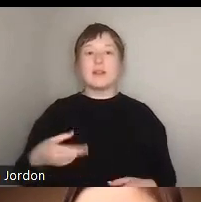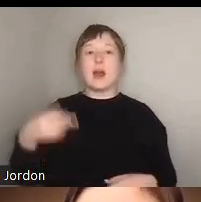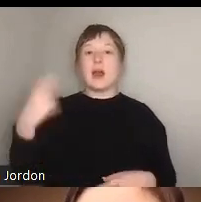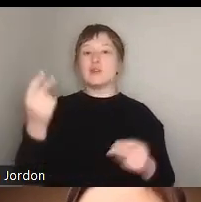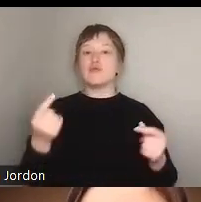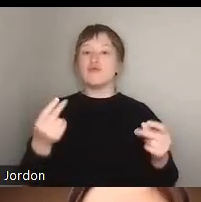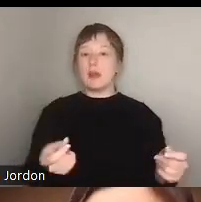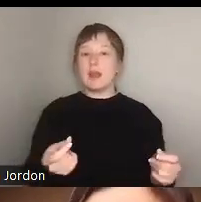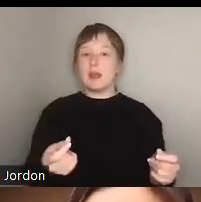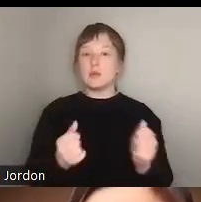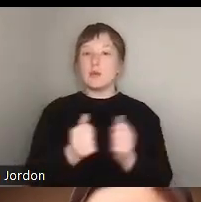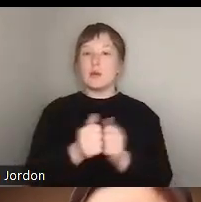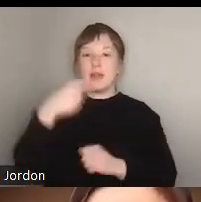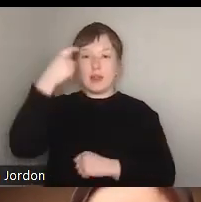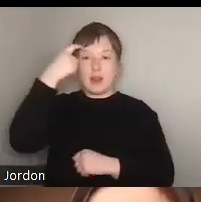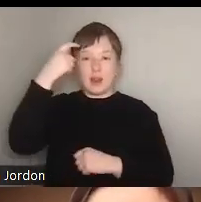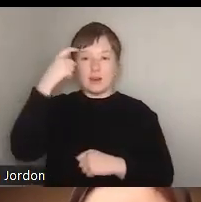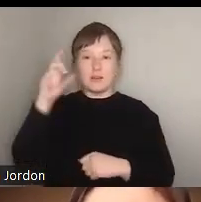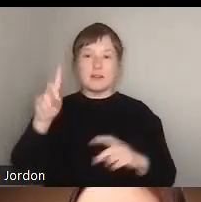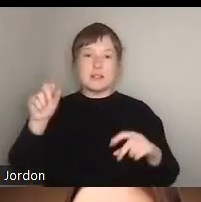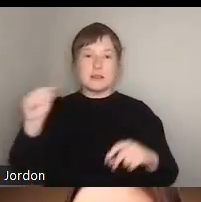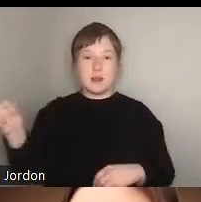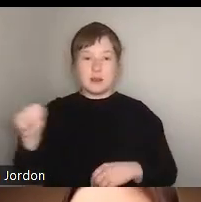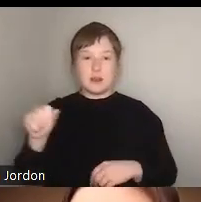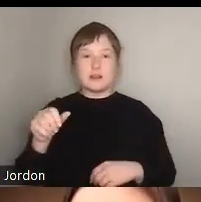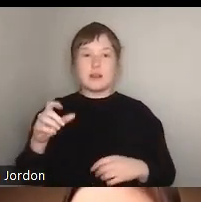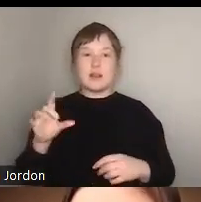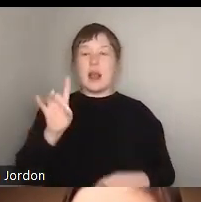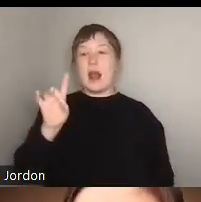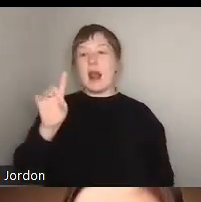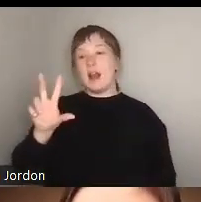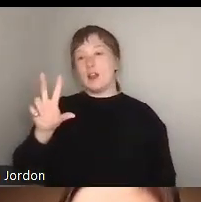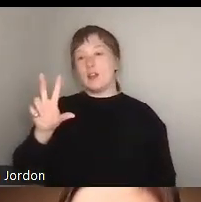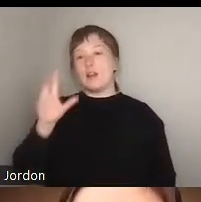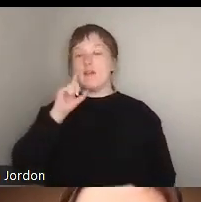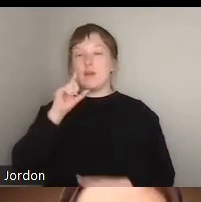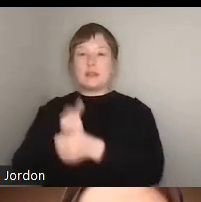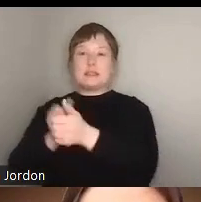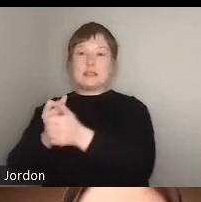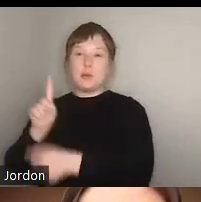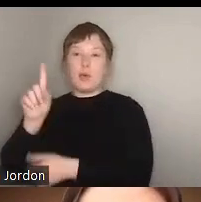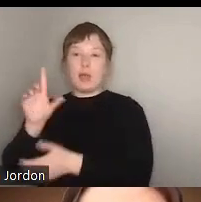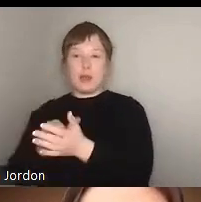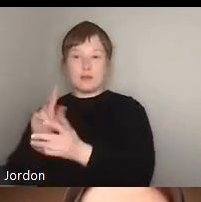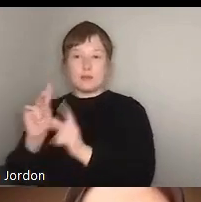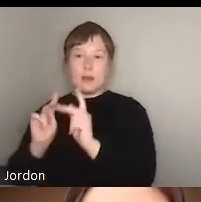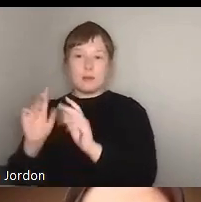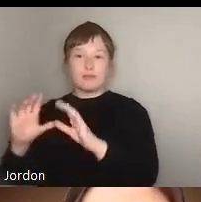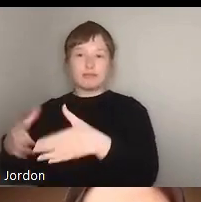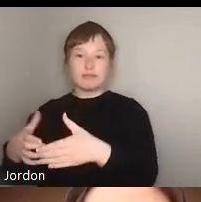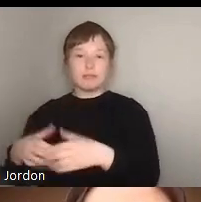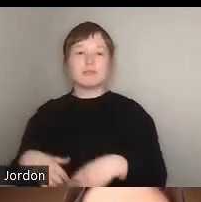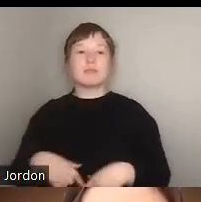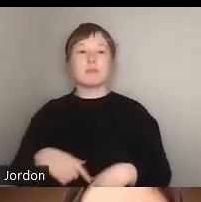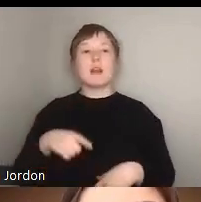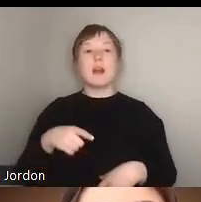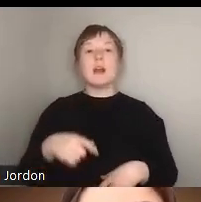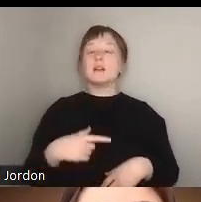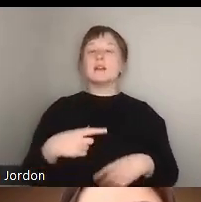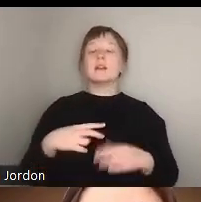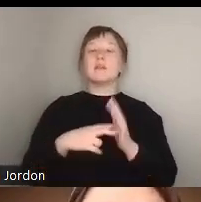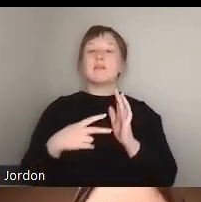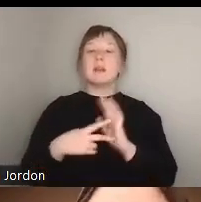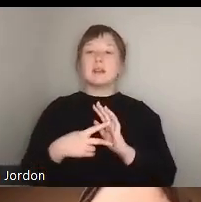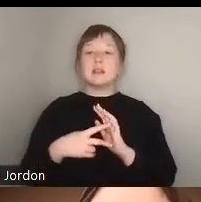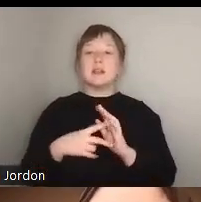was among people with cognitive disabilities, and that jumped all the way up to 83 per 1,000 people. And this here is referring to people